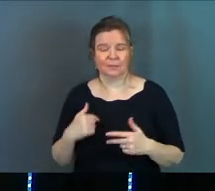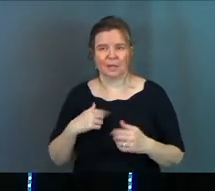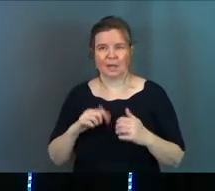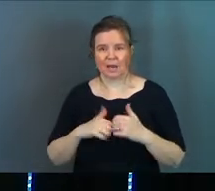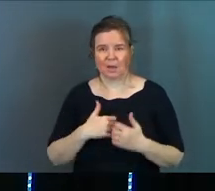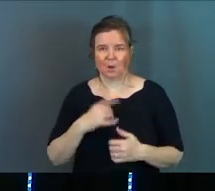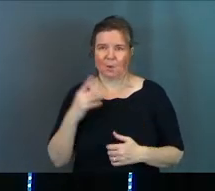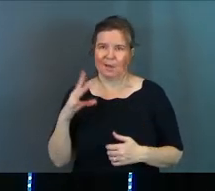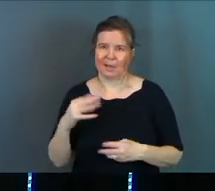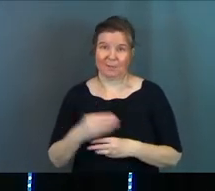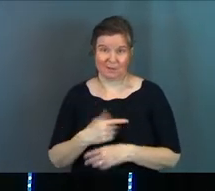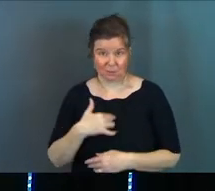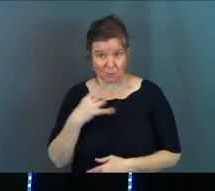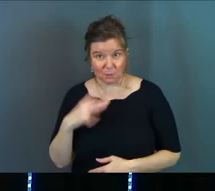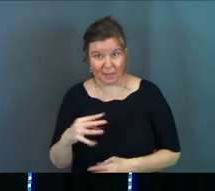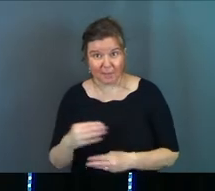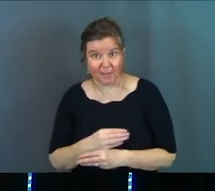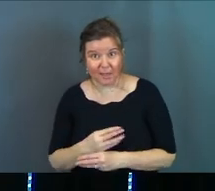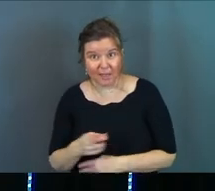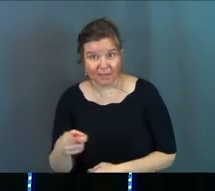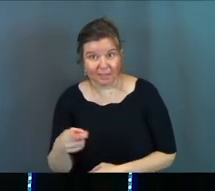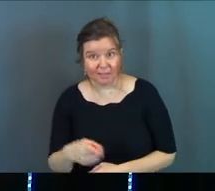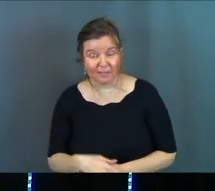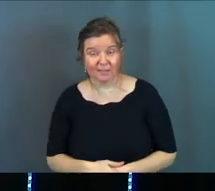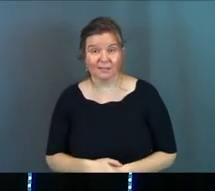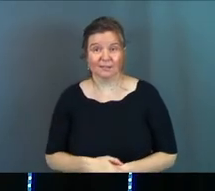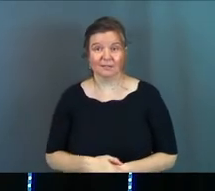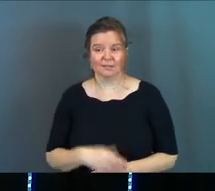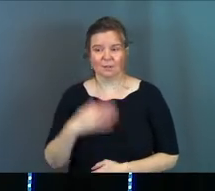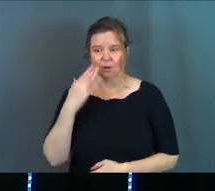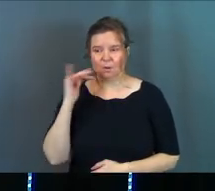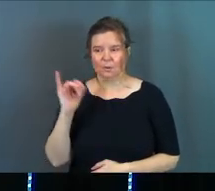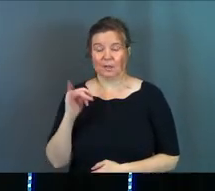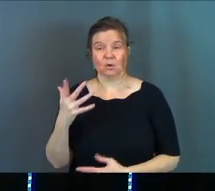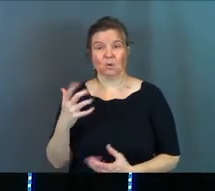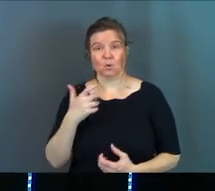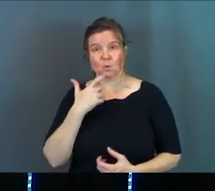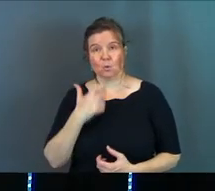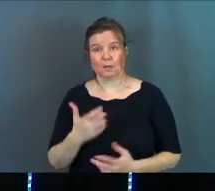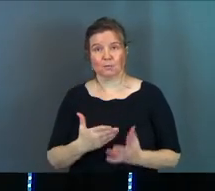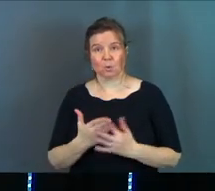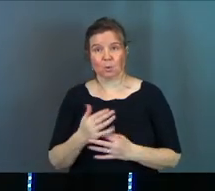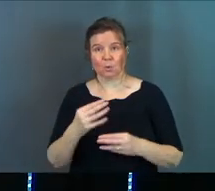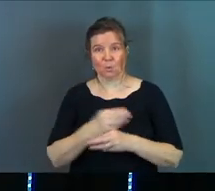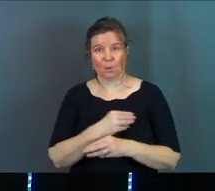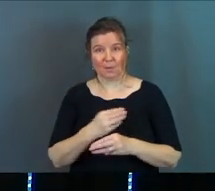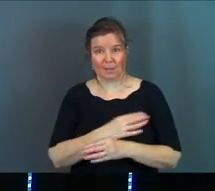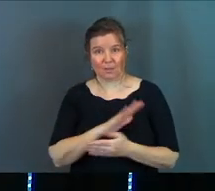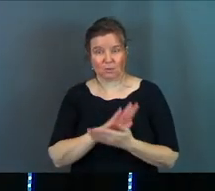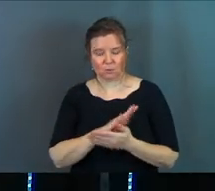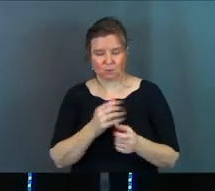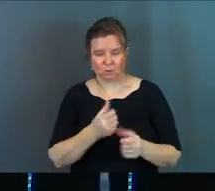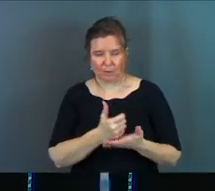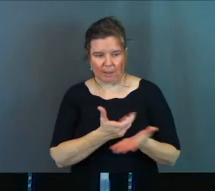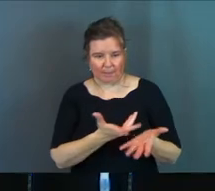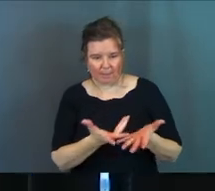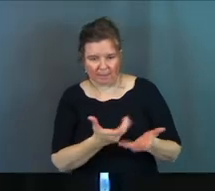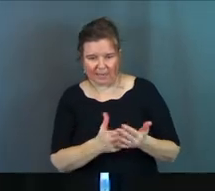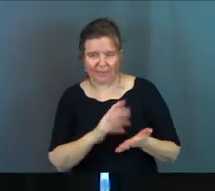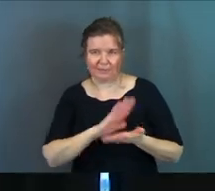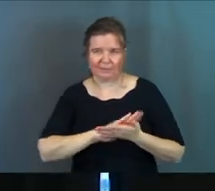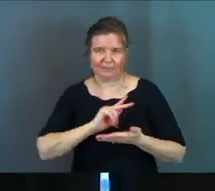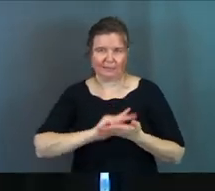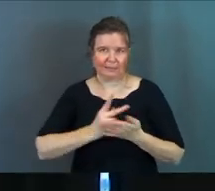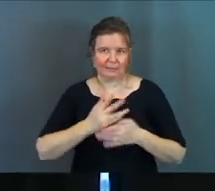and how I hate math. Do you hate math? You know, and it's like you watch them go through math in school and you try to help them out at the